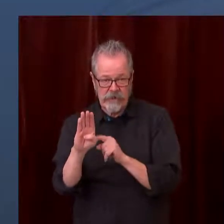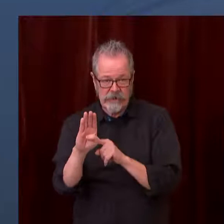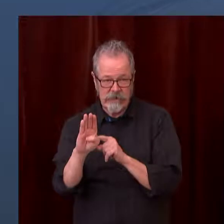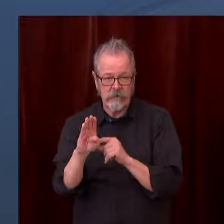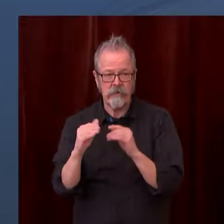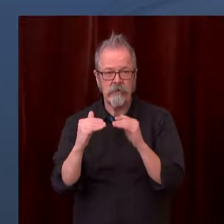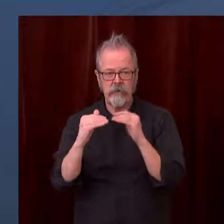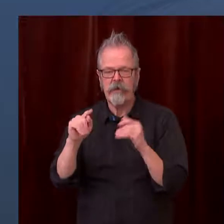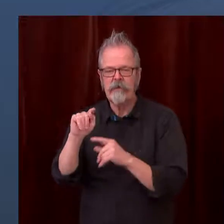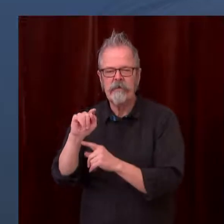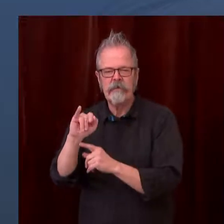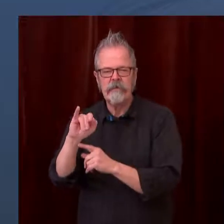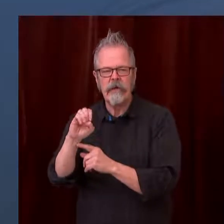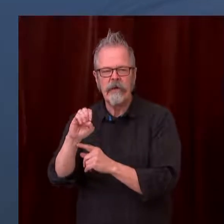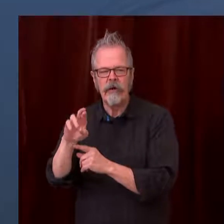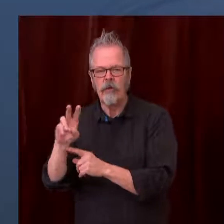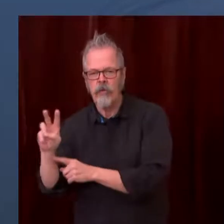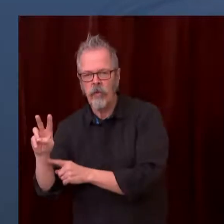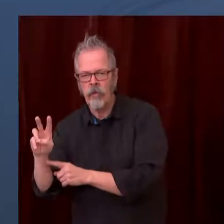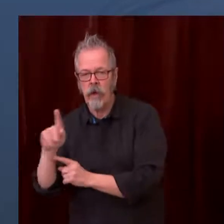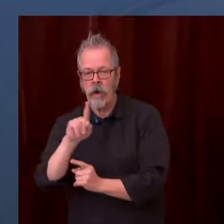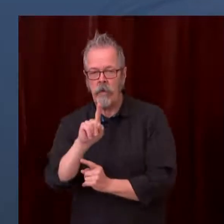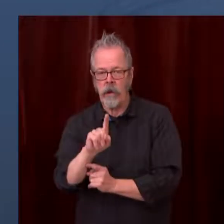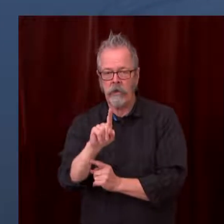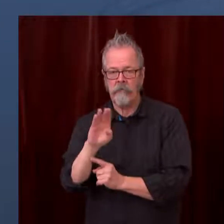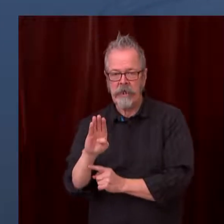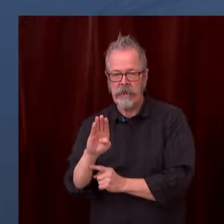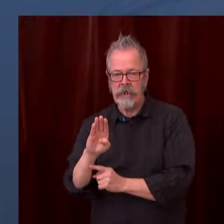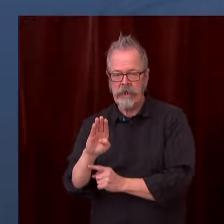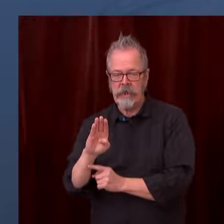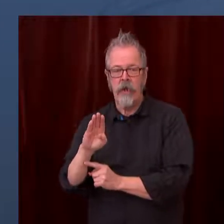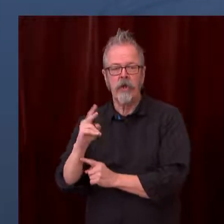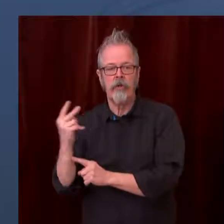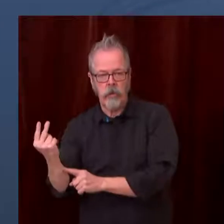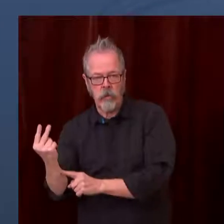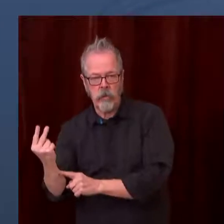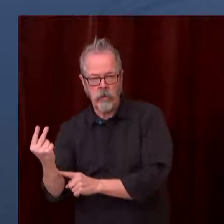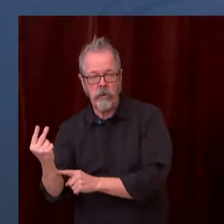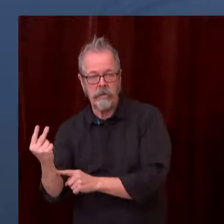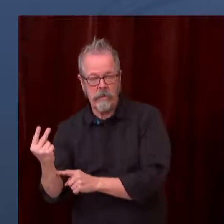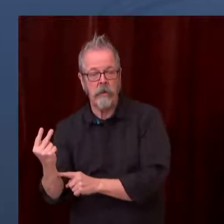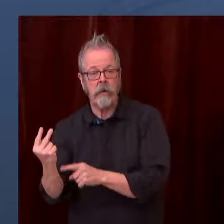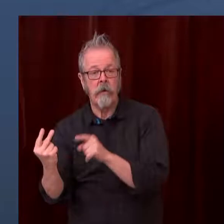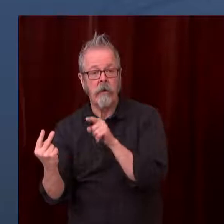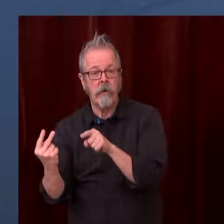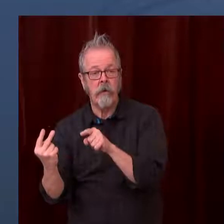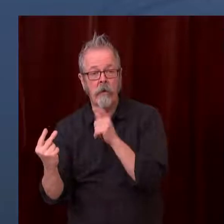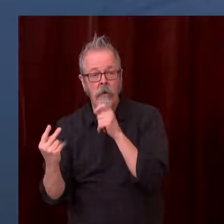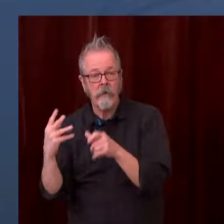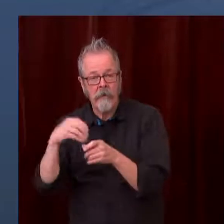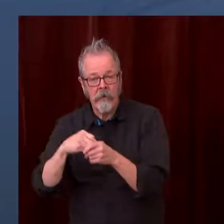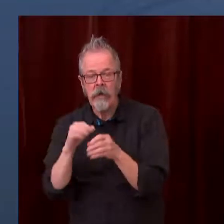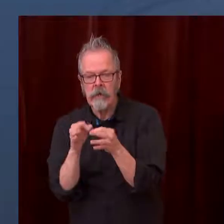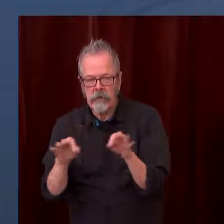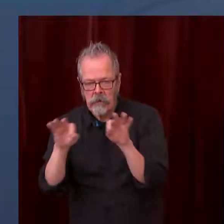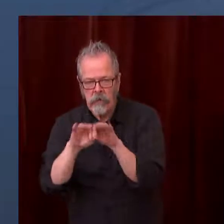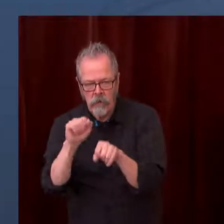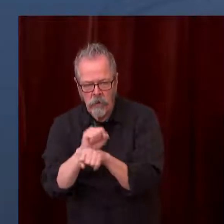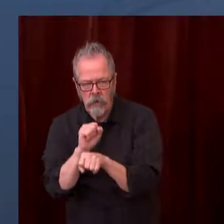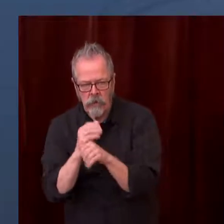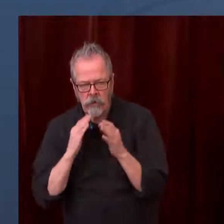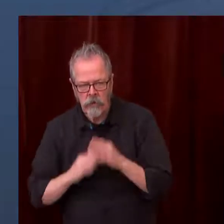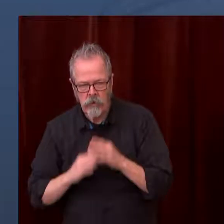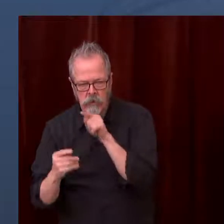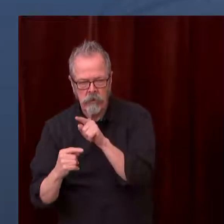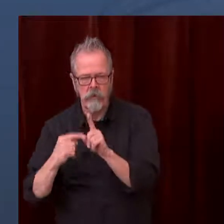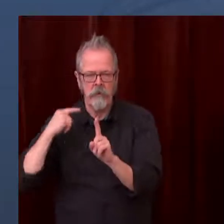round. That will include critical workers who work in certain congregate settings will be eligible come March 22nd if